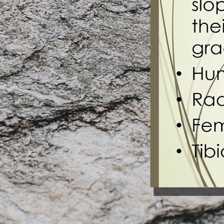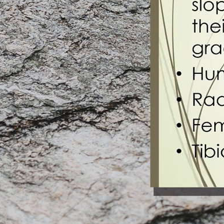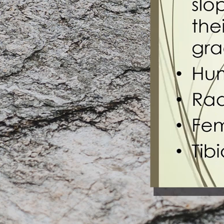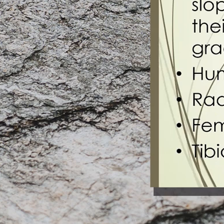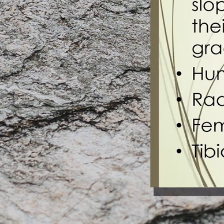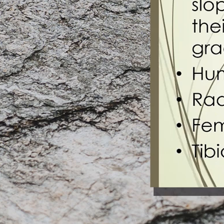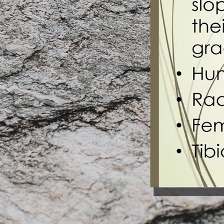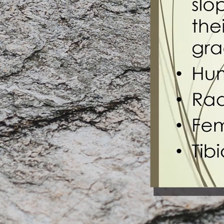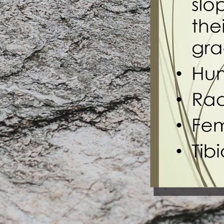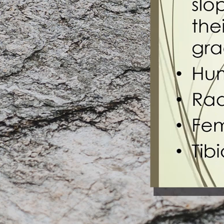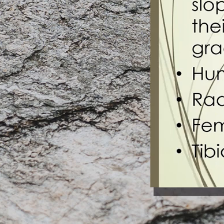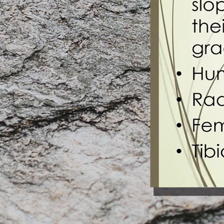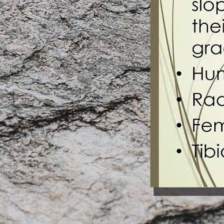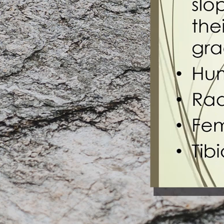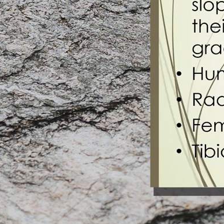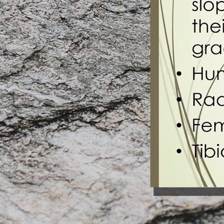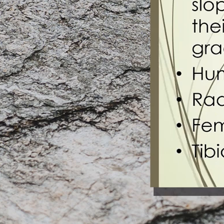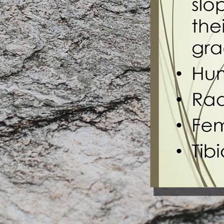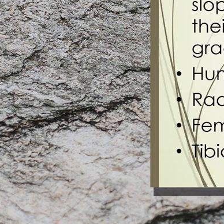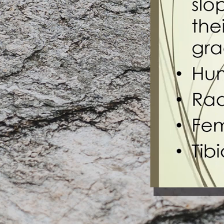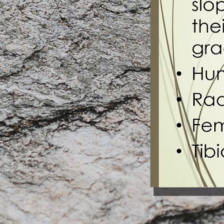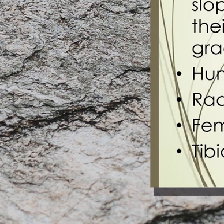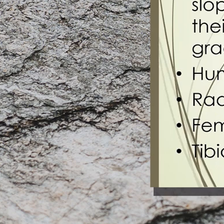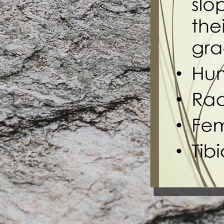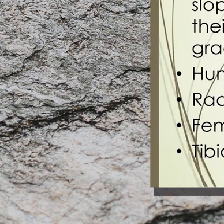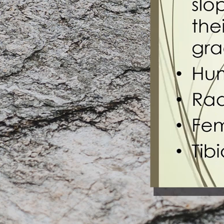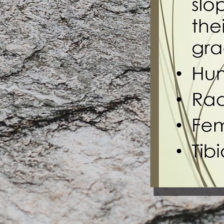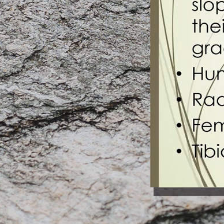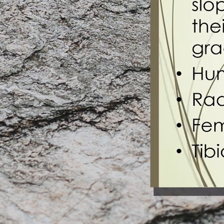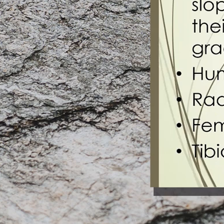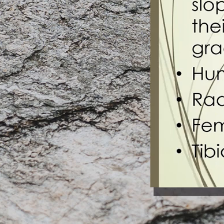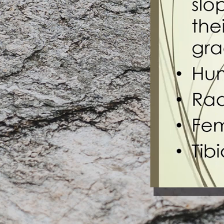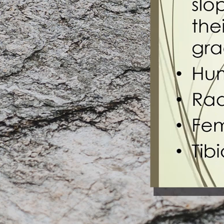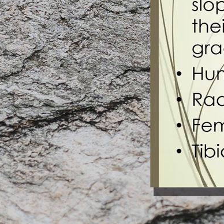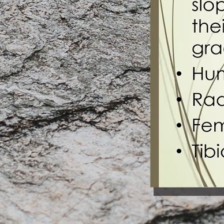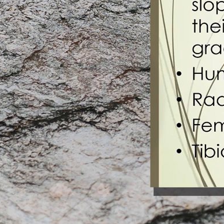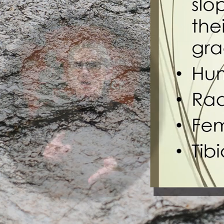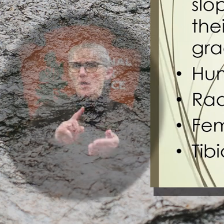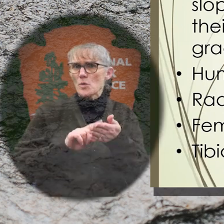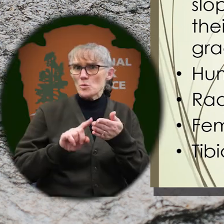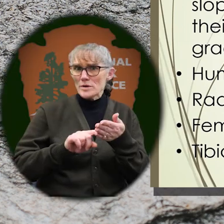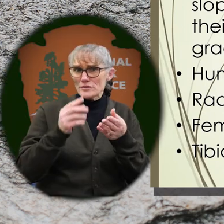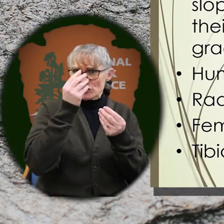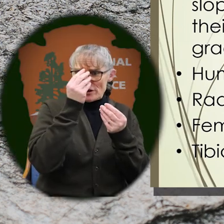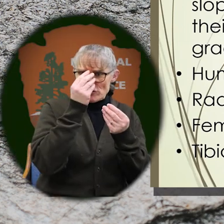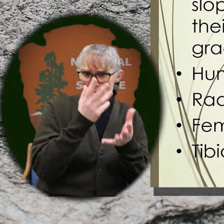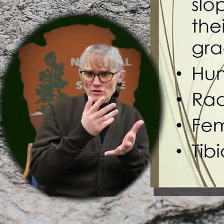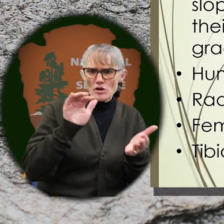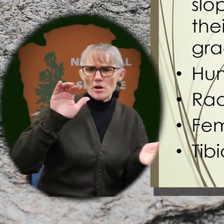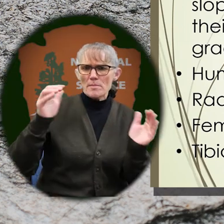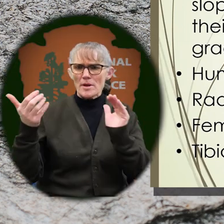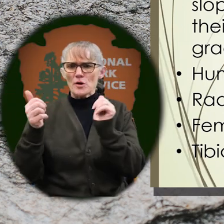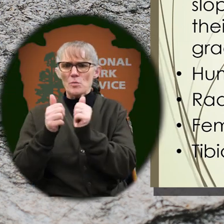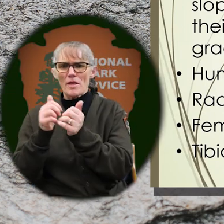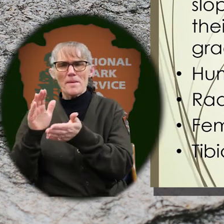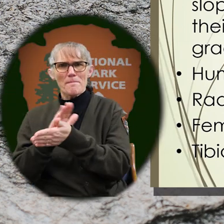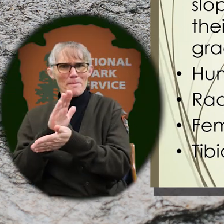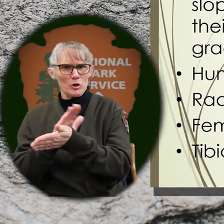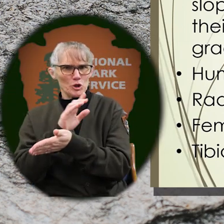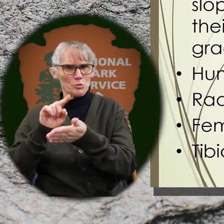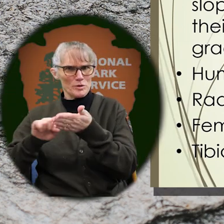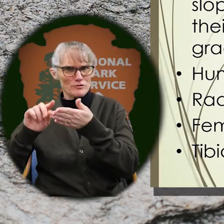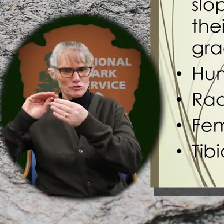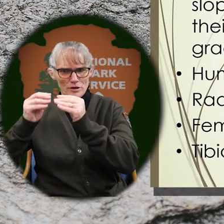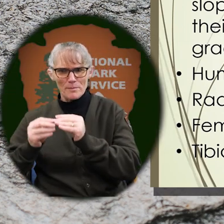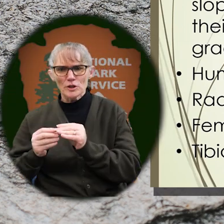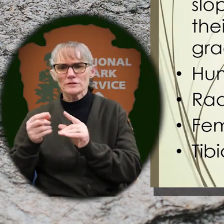that extend across the graph. The top and bottom lines are green, and the center line is red. And so we are comparing this to paper research